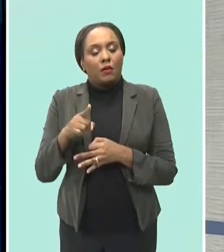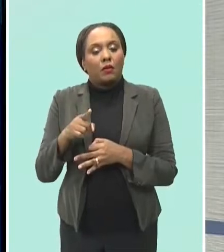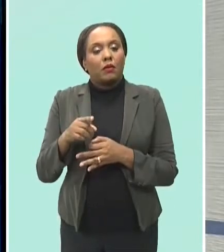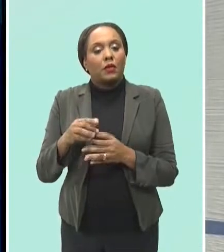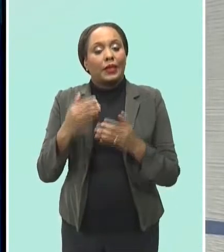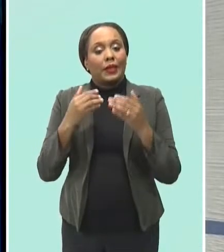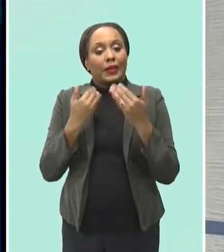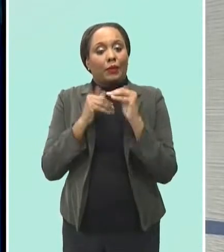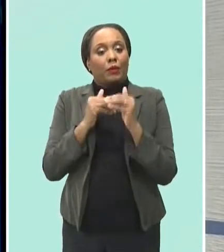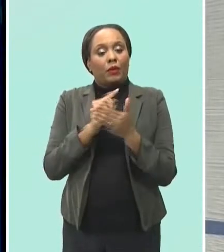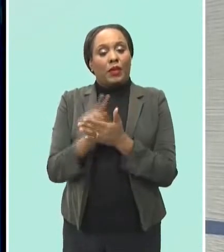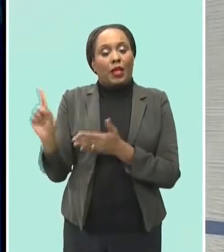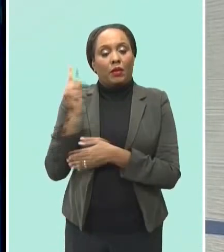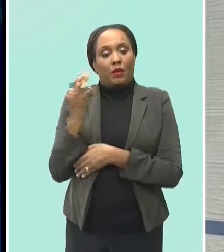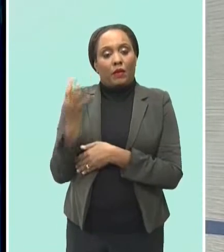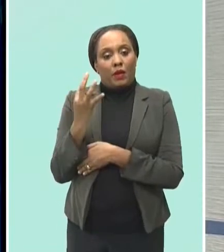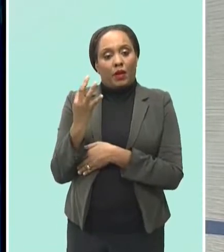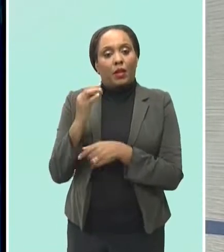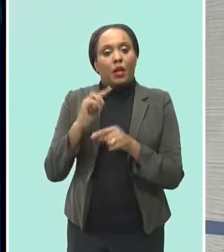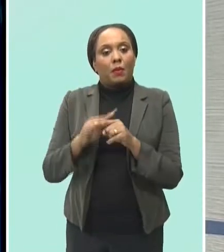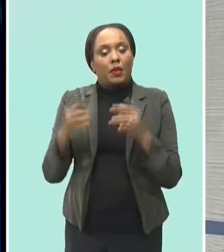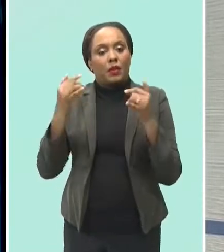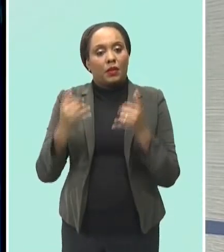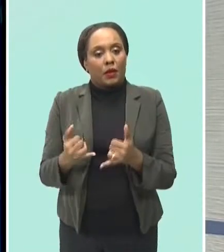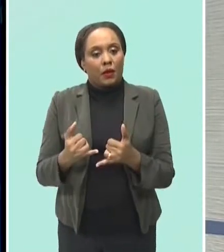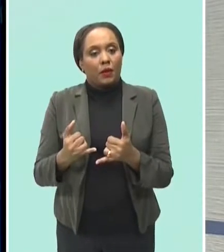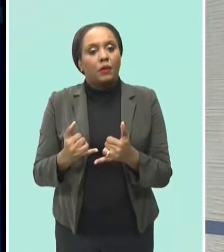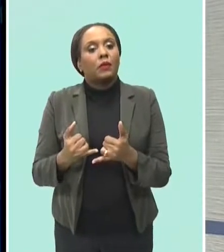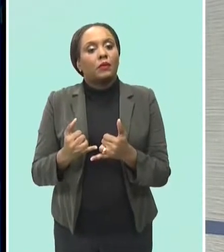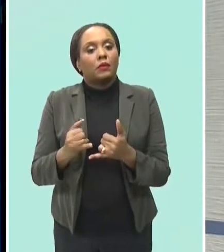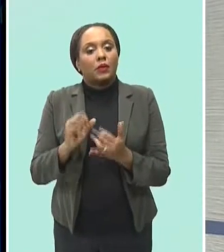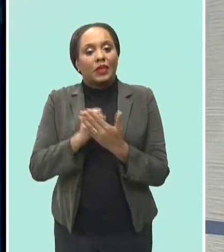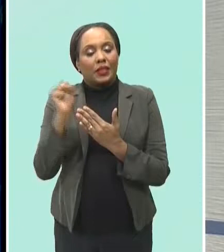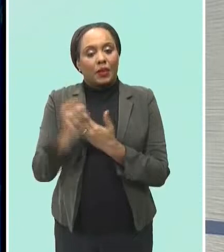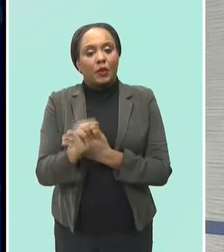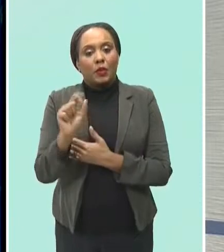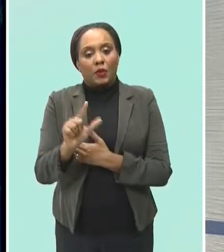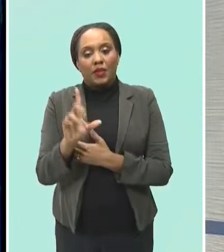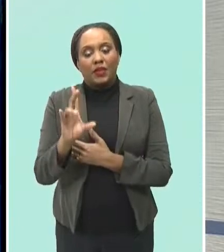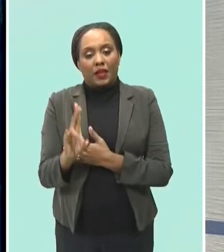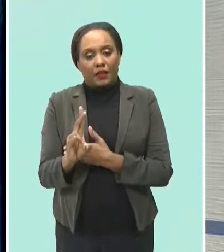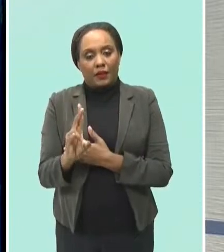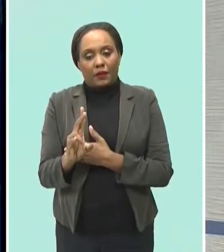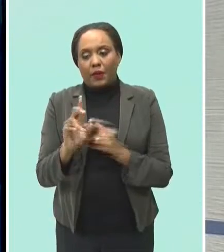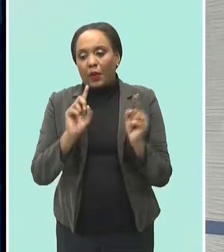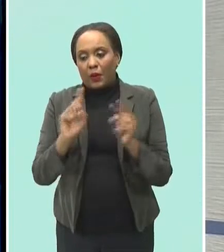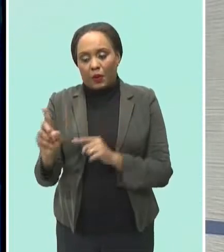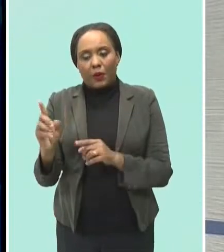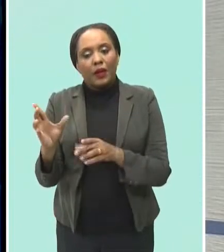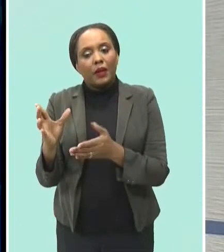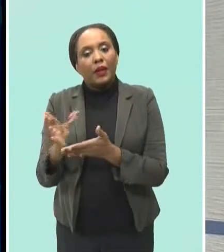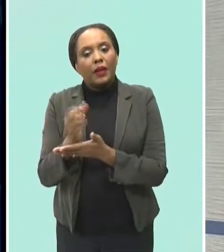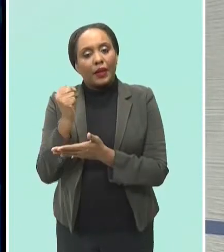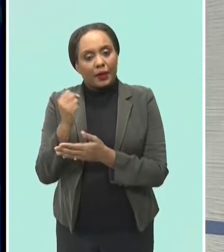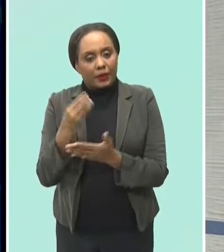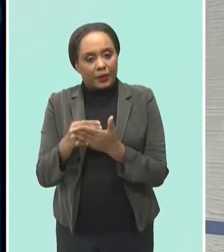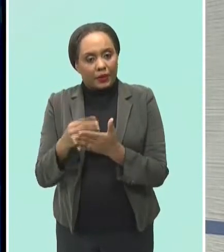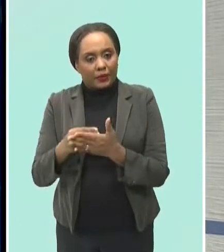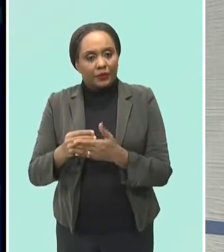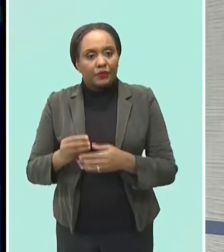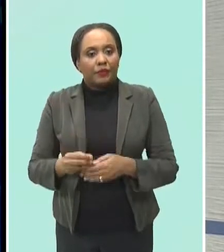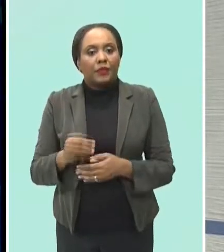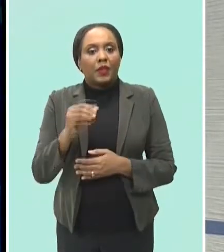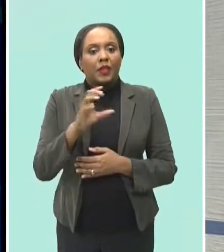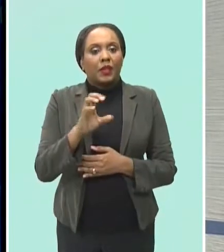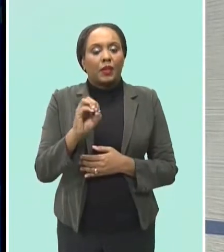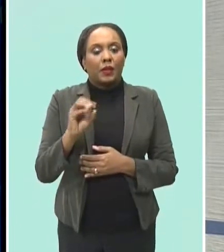last Friday, August 30th, until the 27th of September 2019. Chief Executive Officer of Res Life, Cheryl